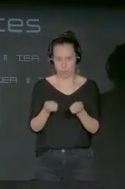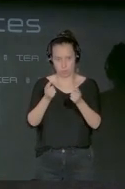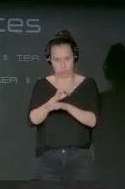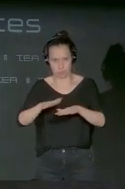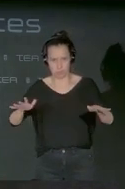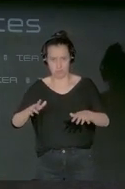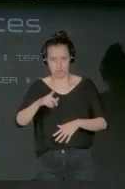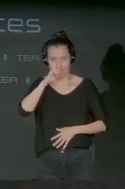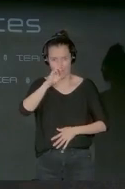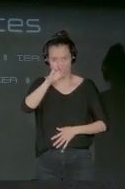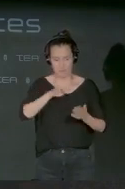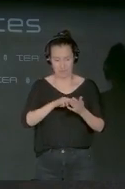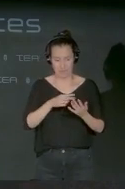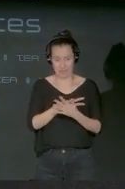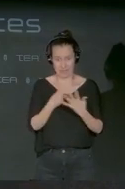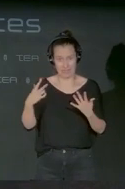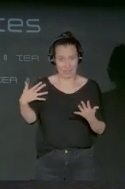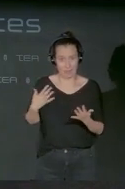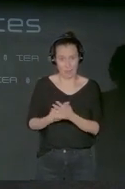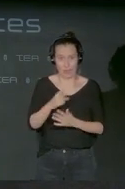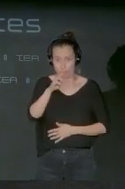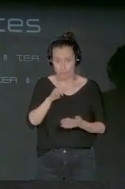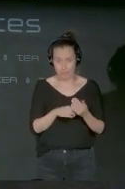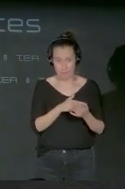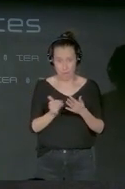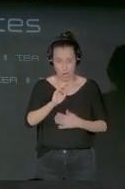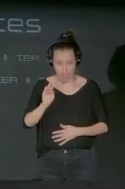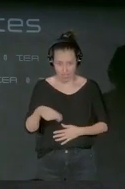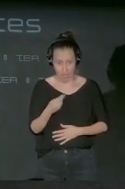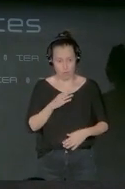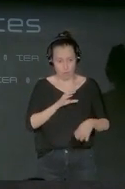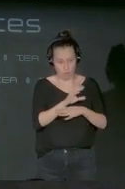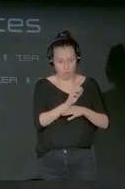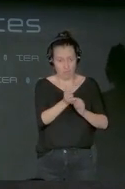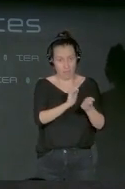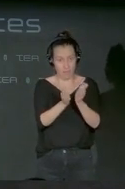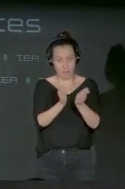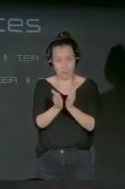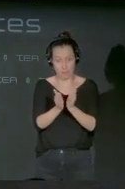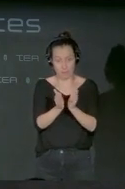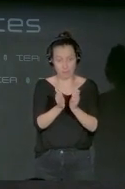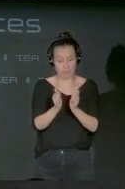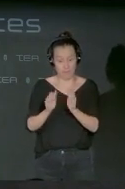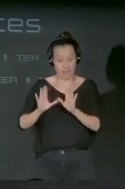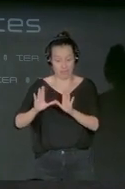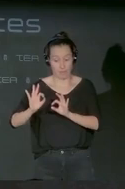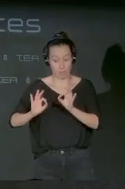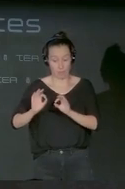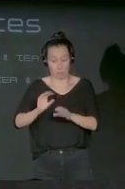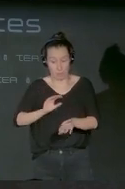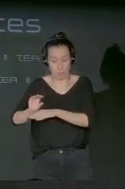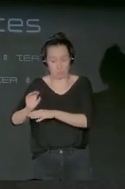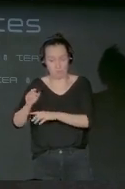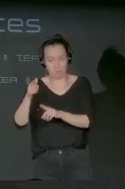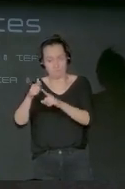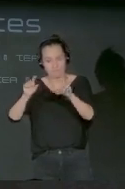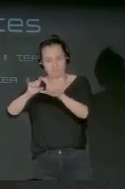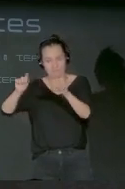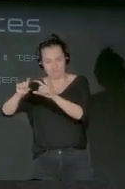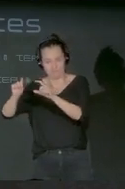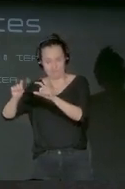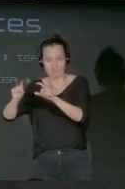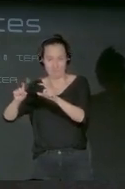loans, and about 10% of that, I think, has gone to video games companies. up to now, and this is something we're continuing to do, so every year